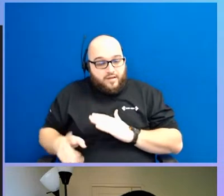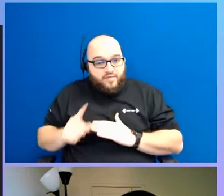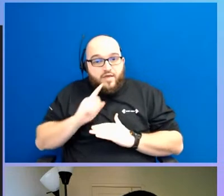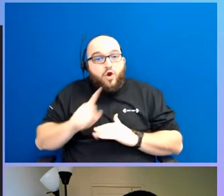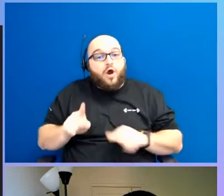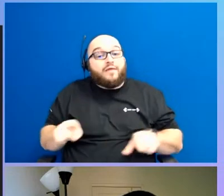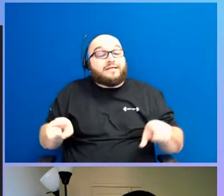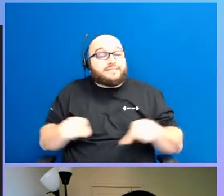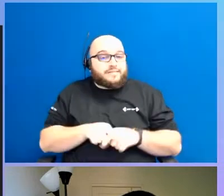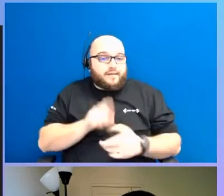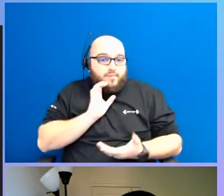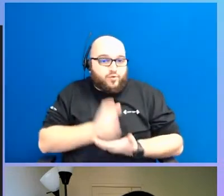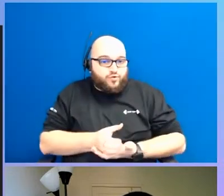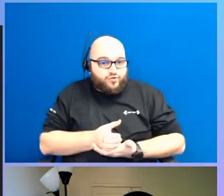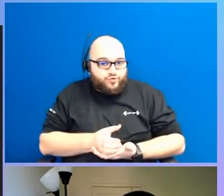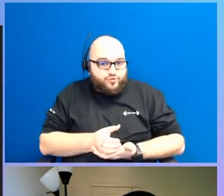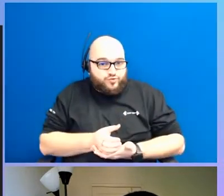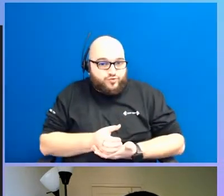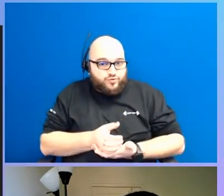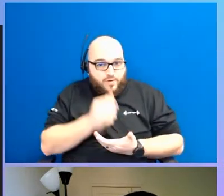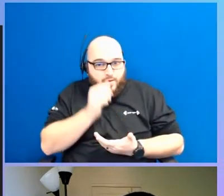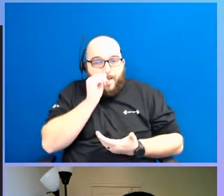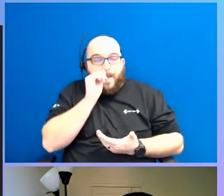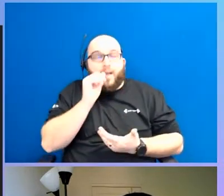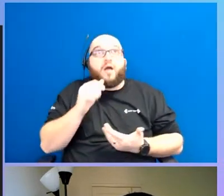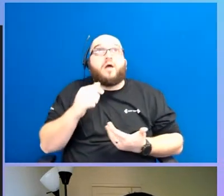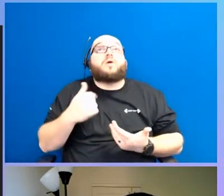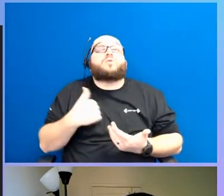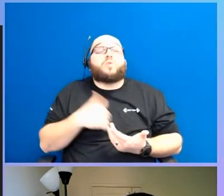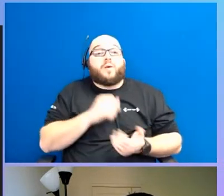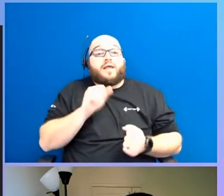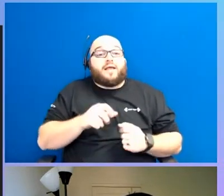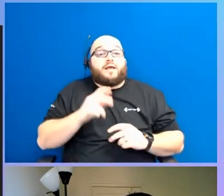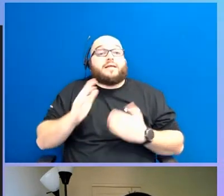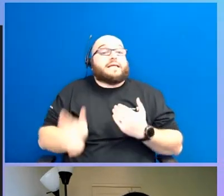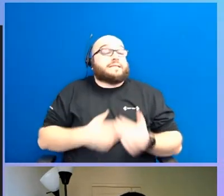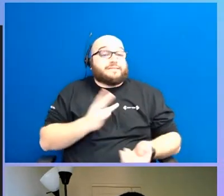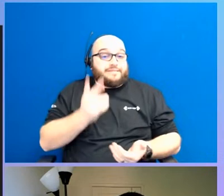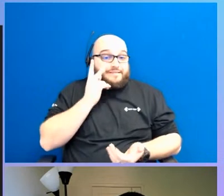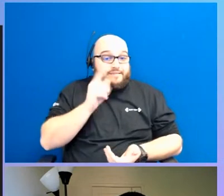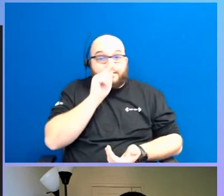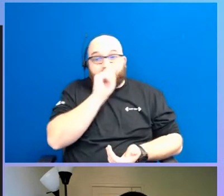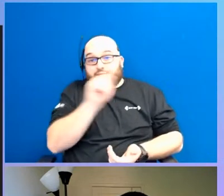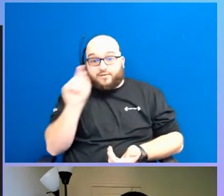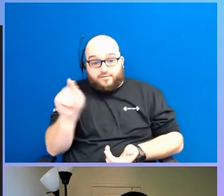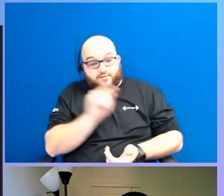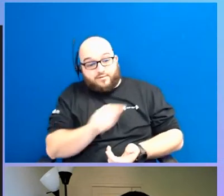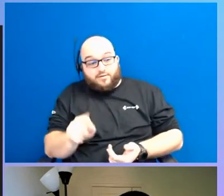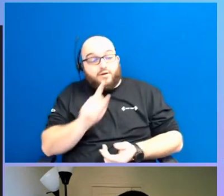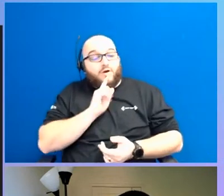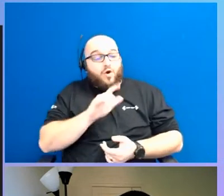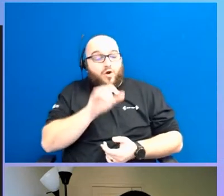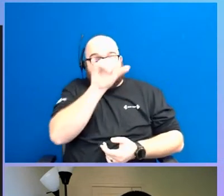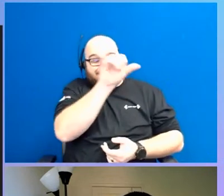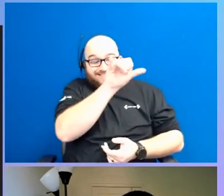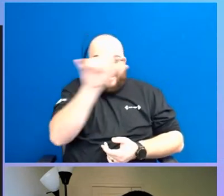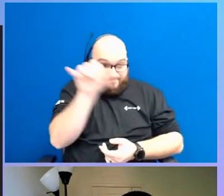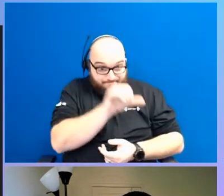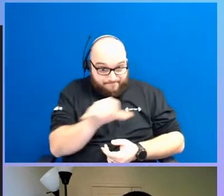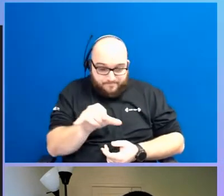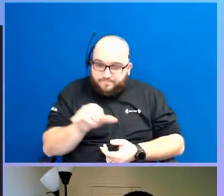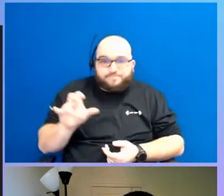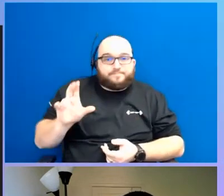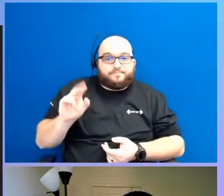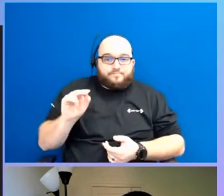image. And we can, visually, we can see that these are not exactly the same. There are